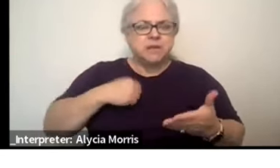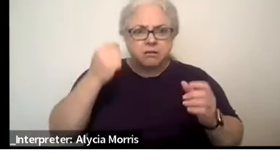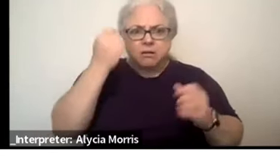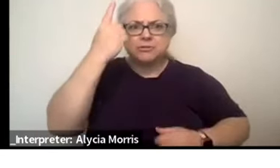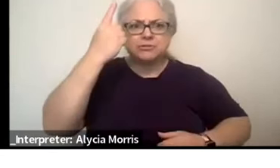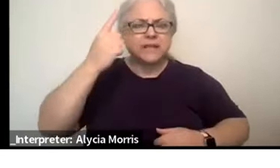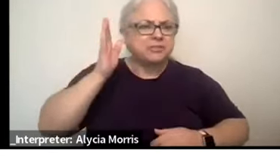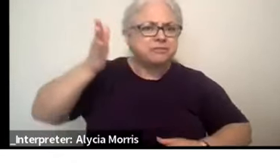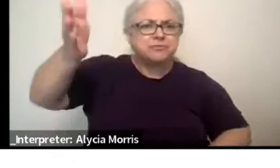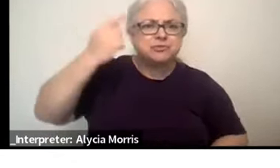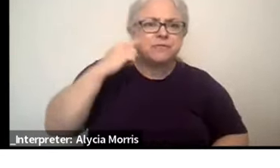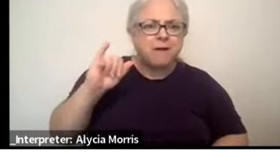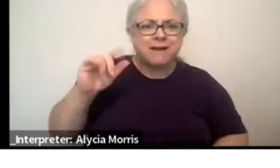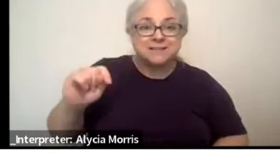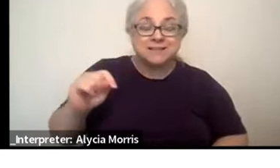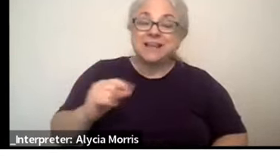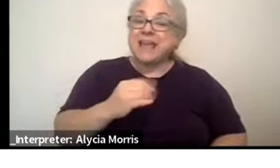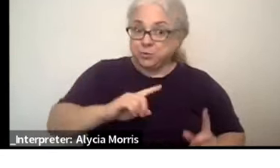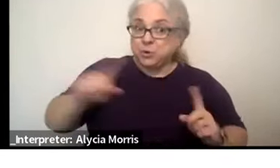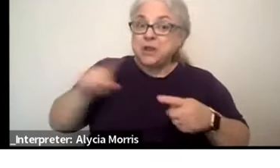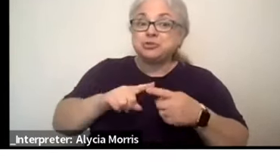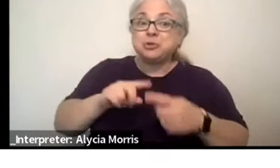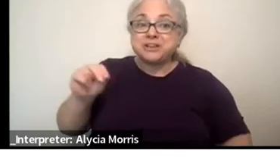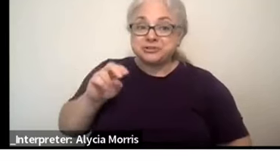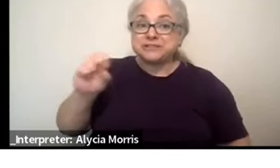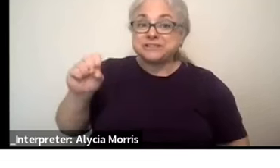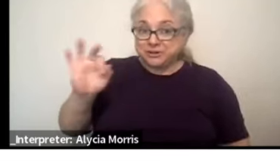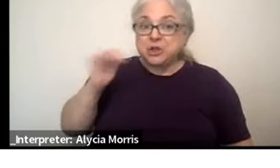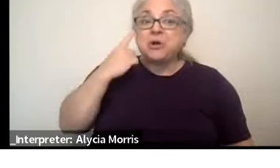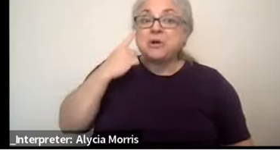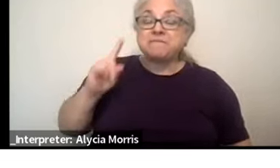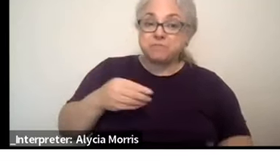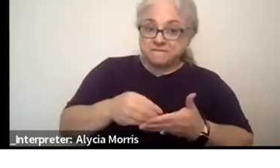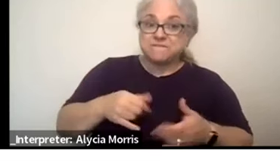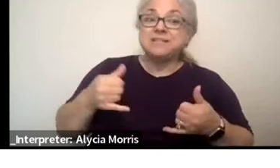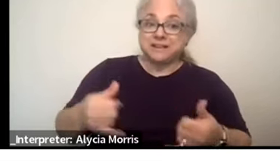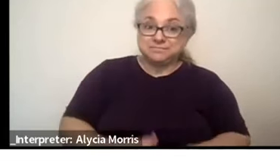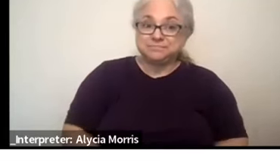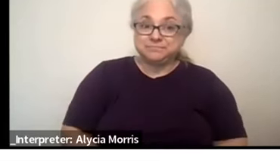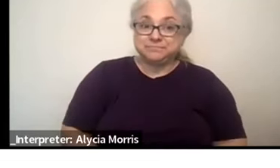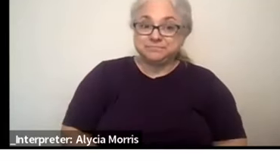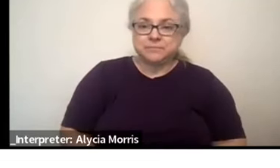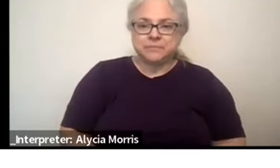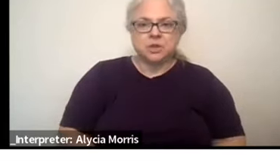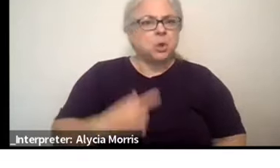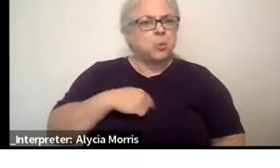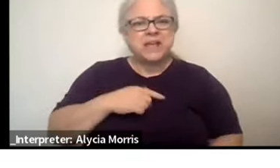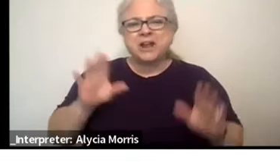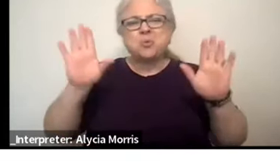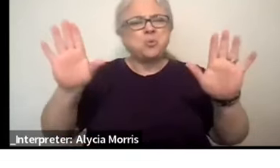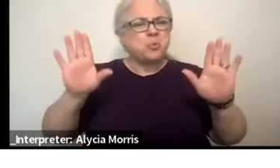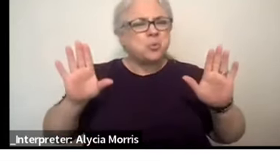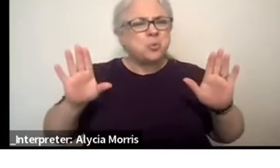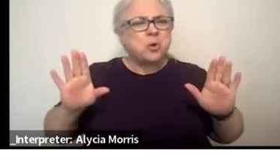went to the National Science Foundation for funding to prepare for that future. We had a very wonderful